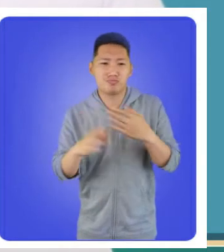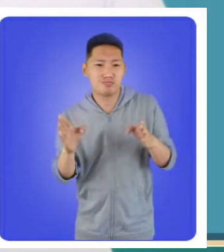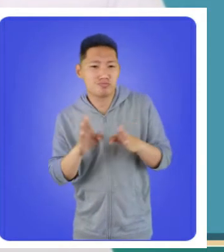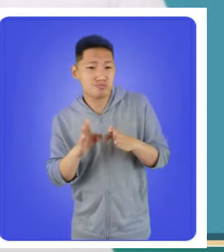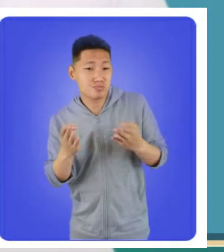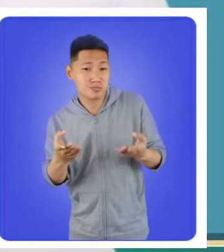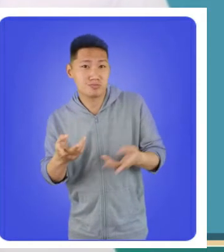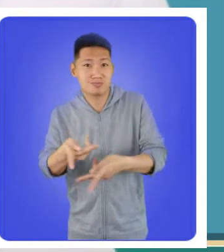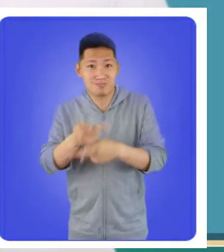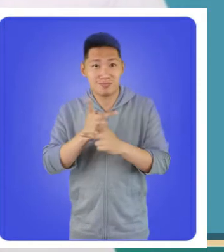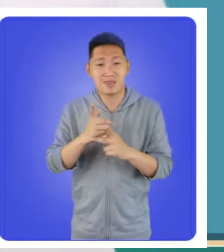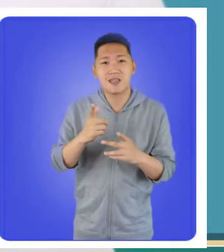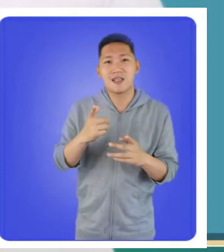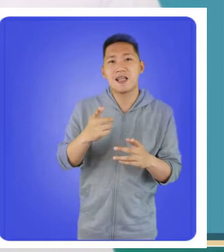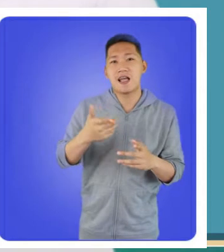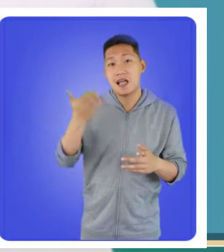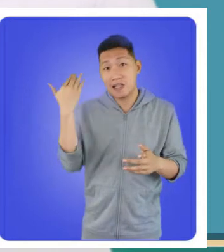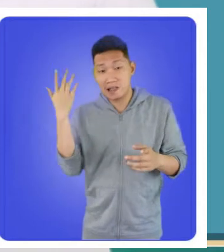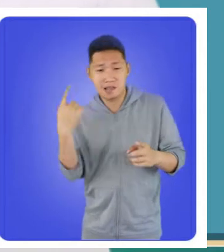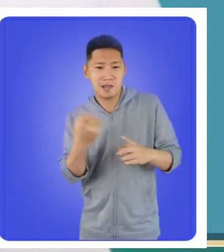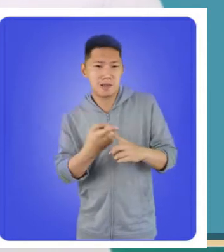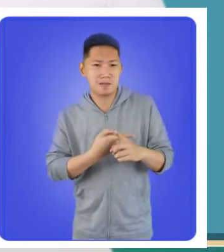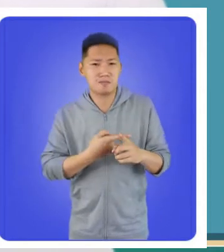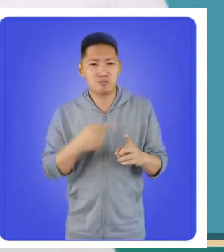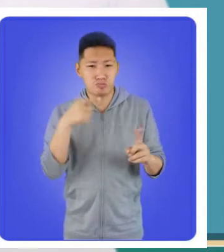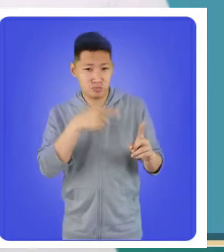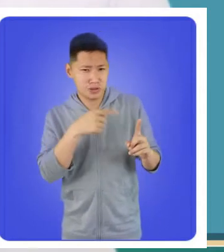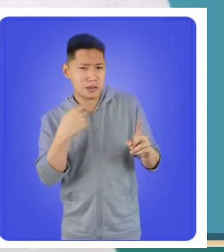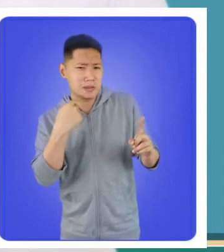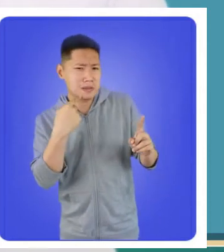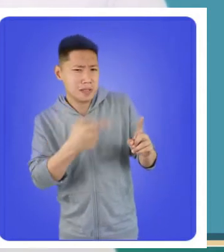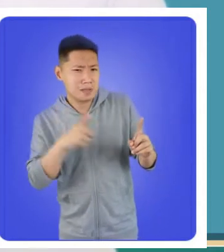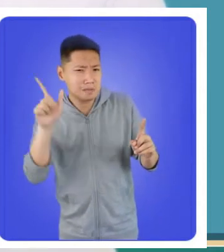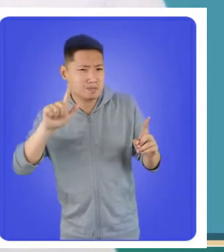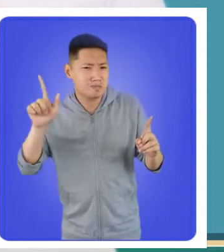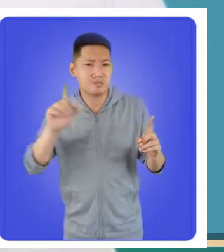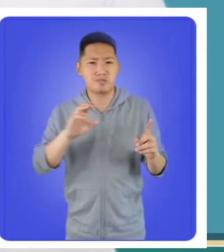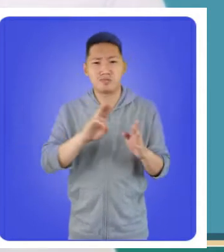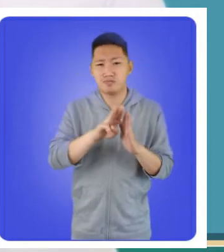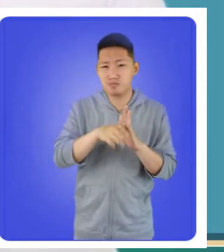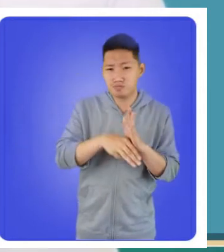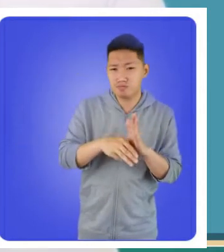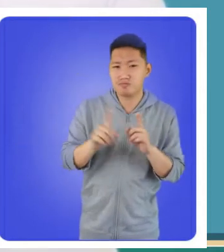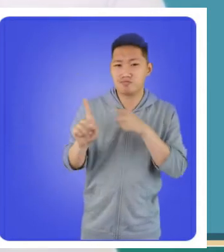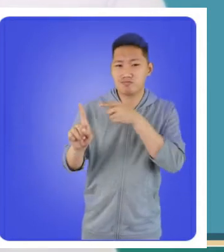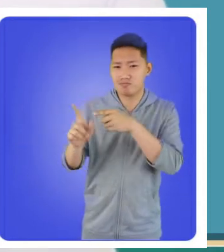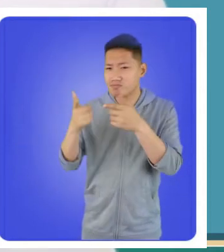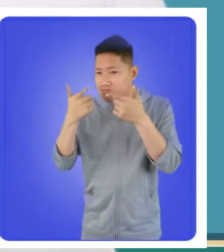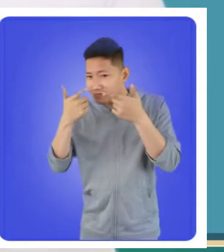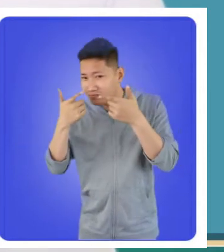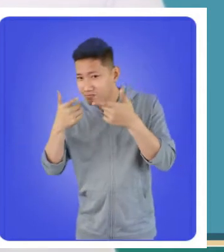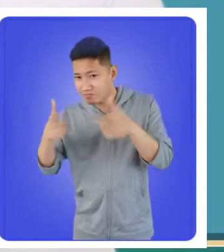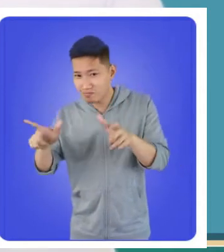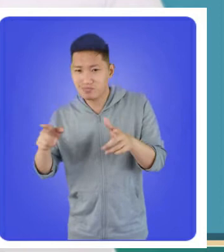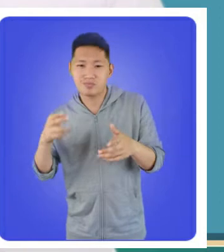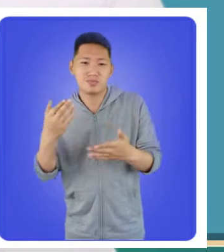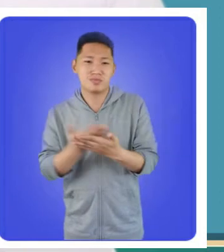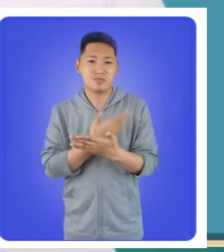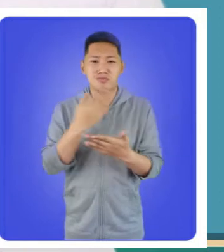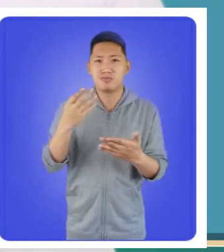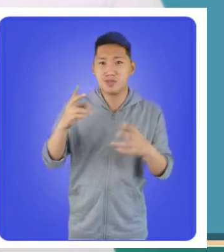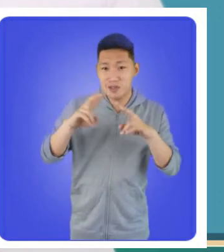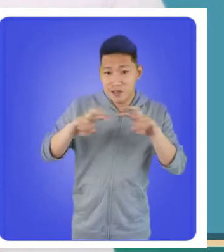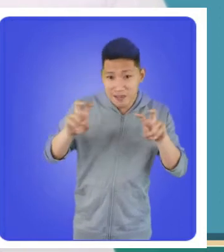Gina spoke to the librarian for a minute while Arvi looked for a new set of references they need for their